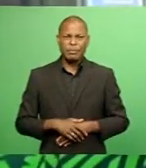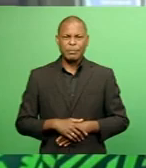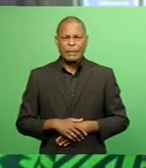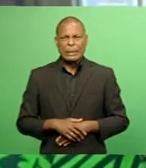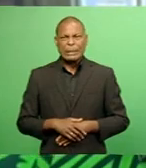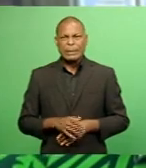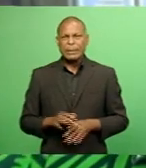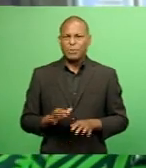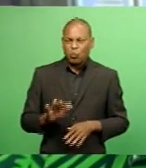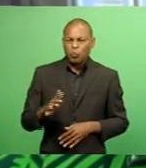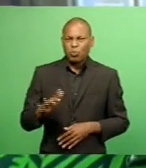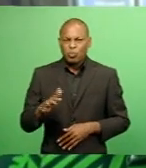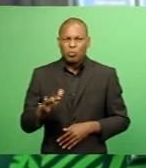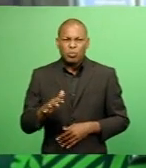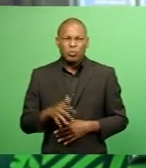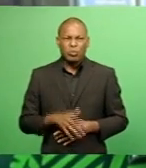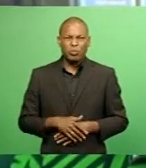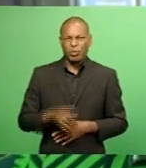ascertaining